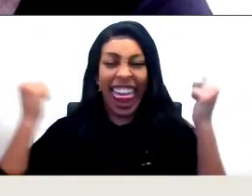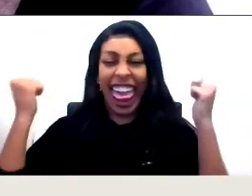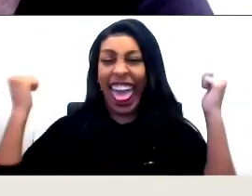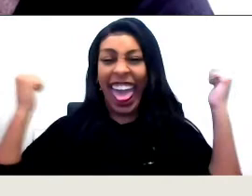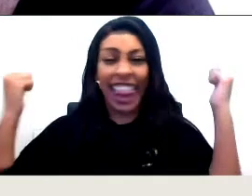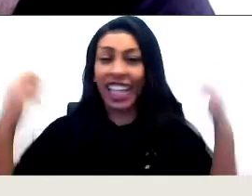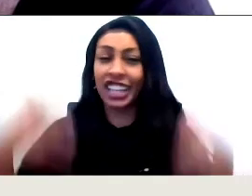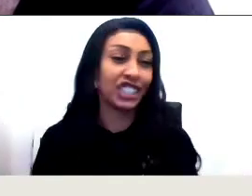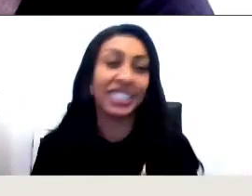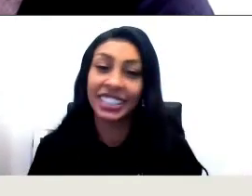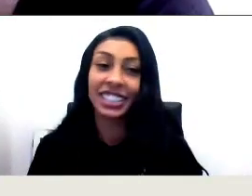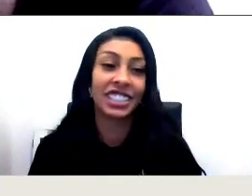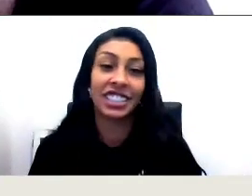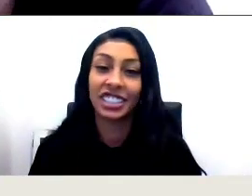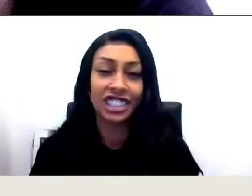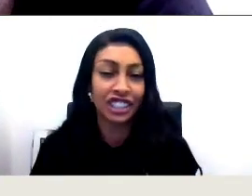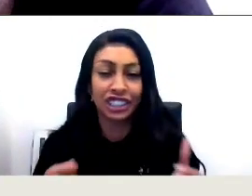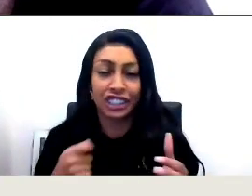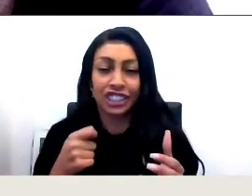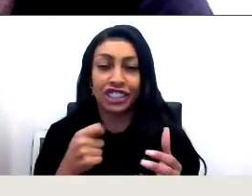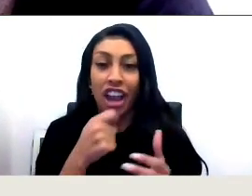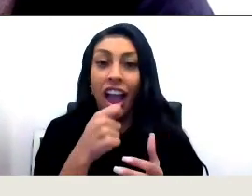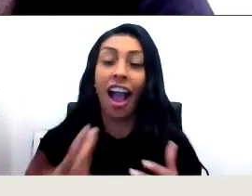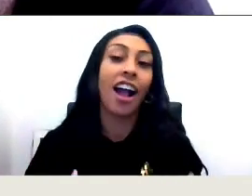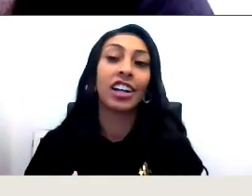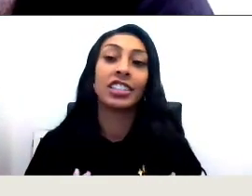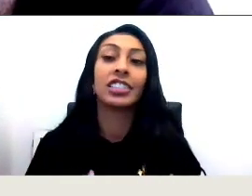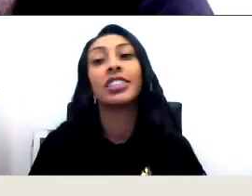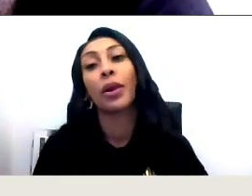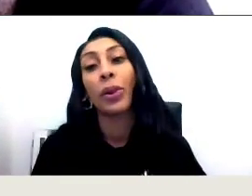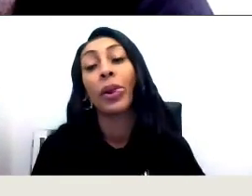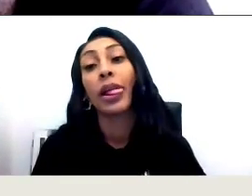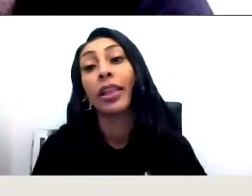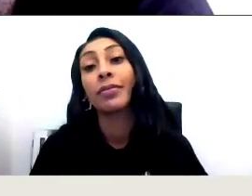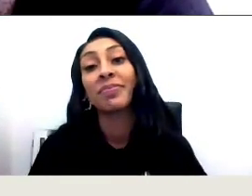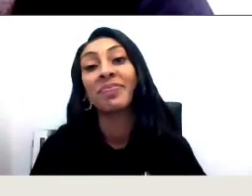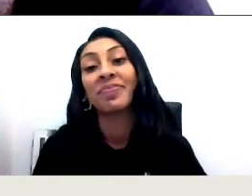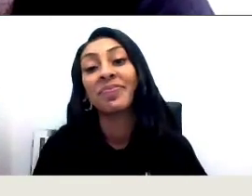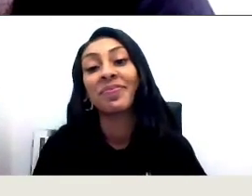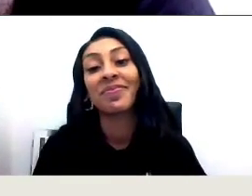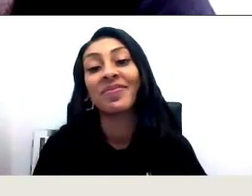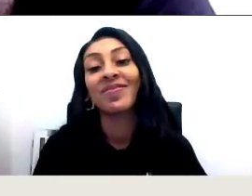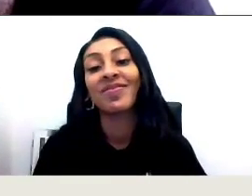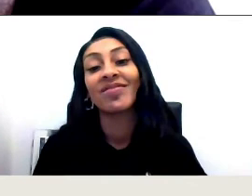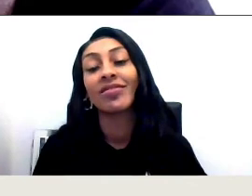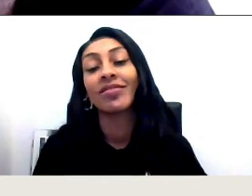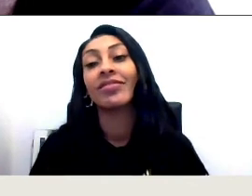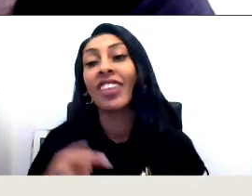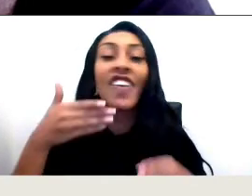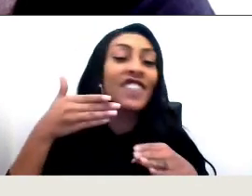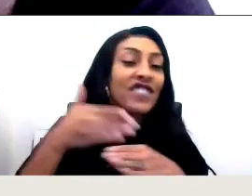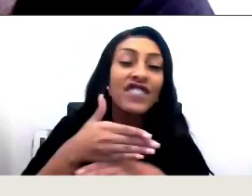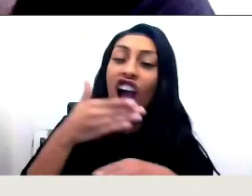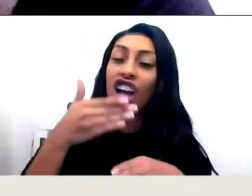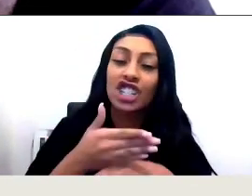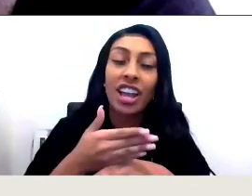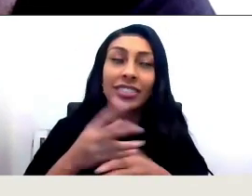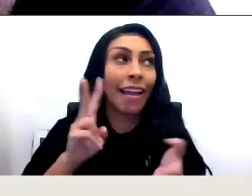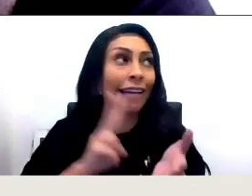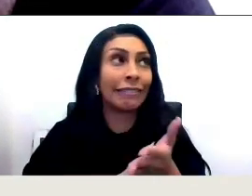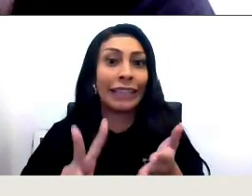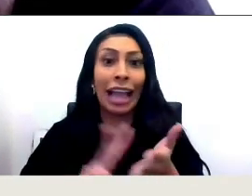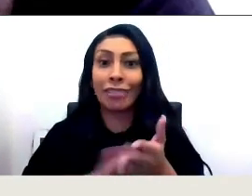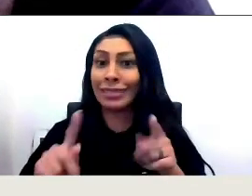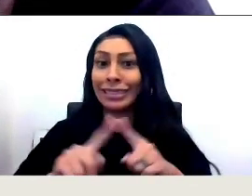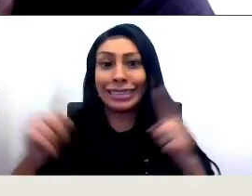energy and this charge, and it's an issue that functioned very differently to how I was used to